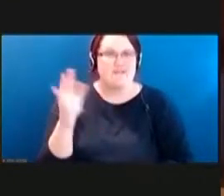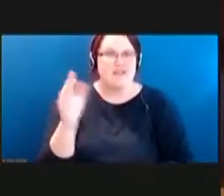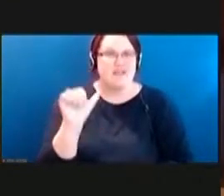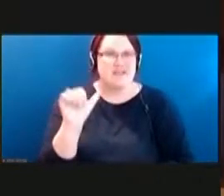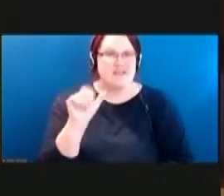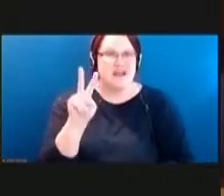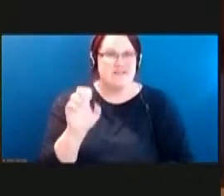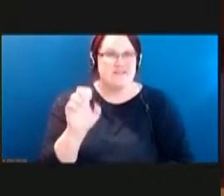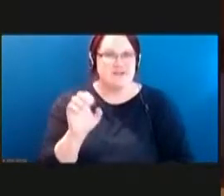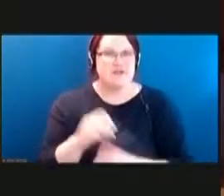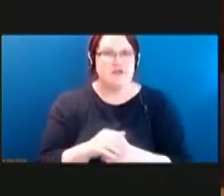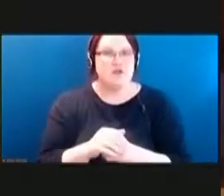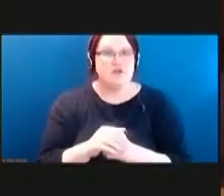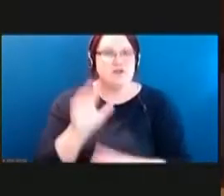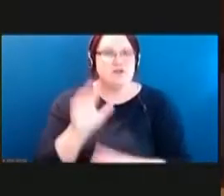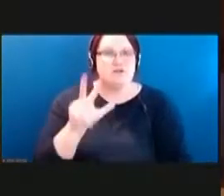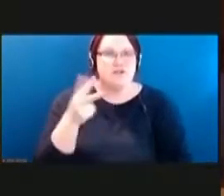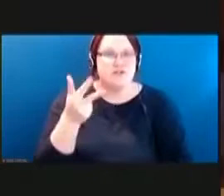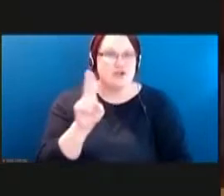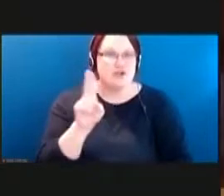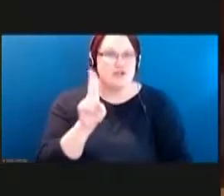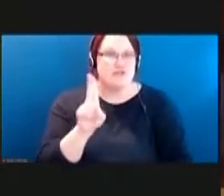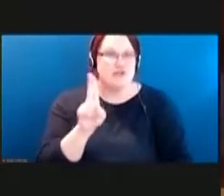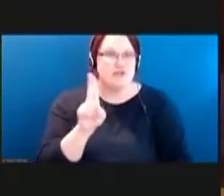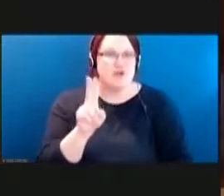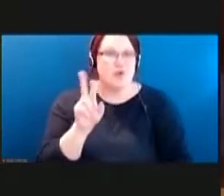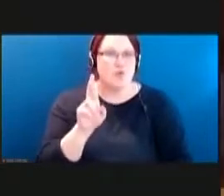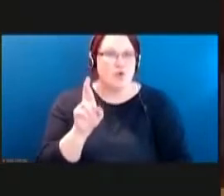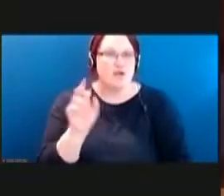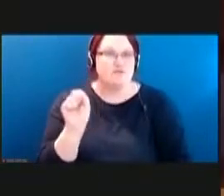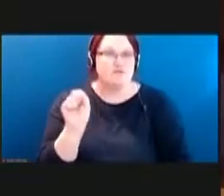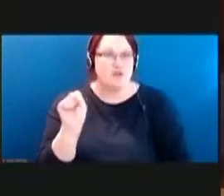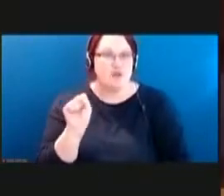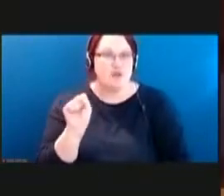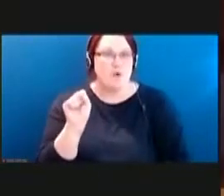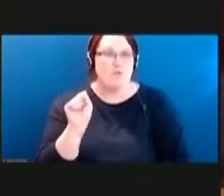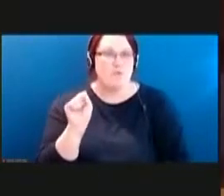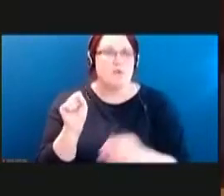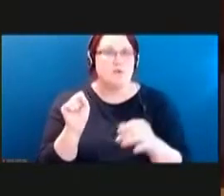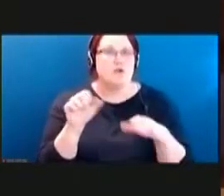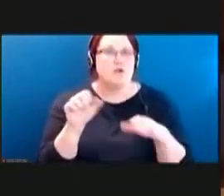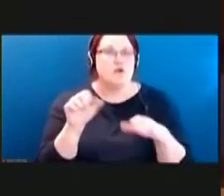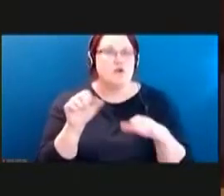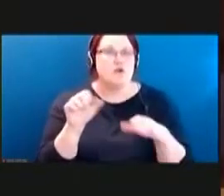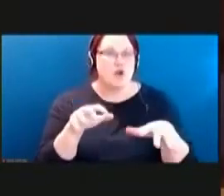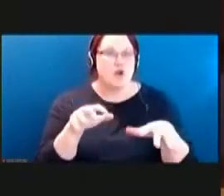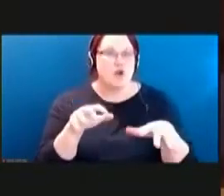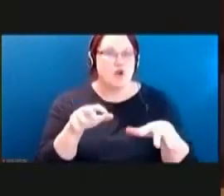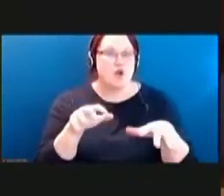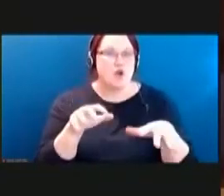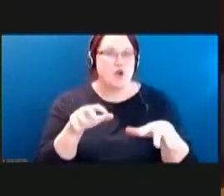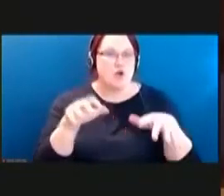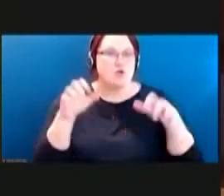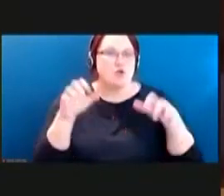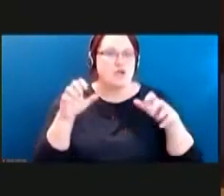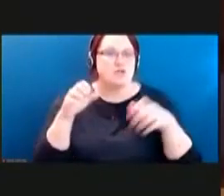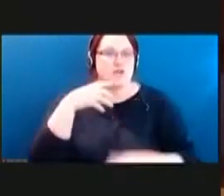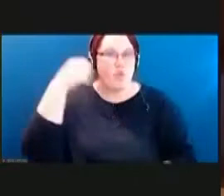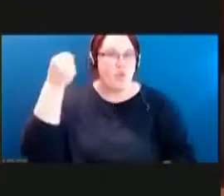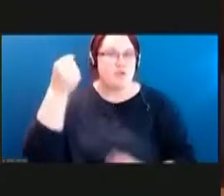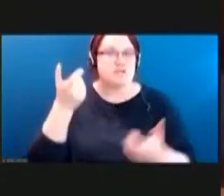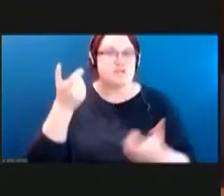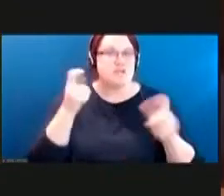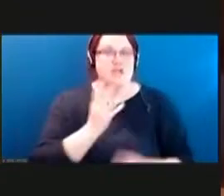the third in the history of Rodef Shalom congregation, the oldest and historically largest Jewish congregation in